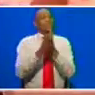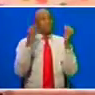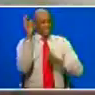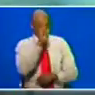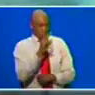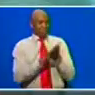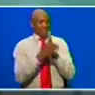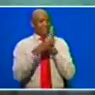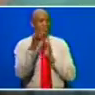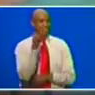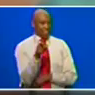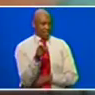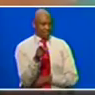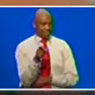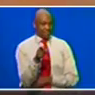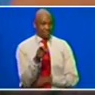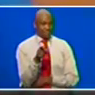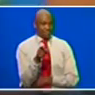Kenyatta.